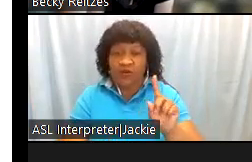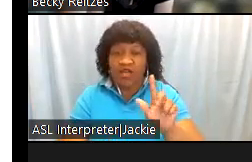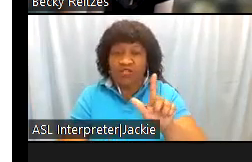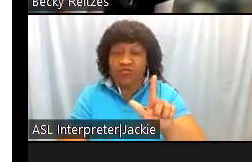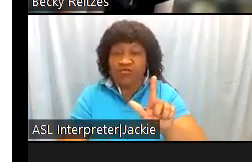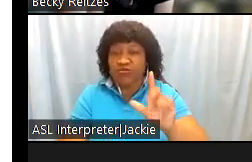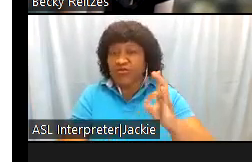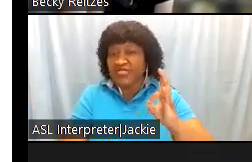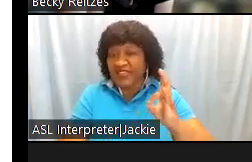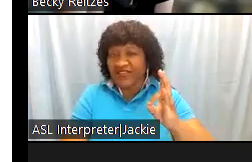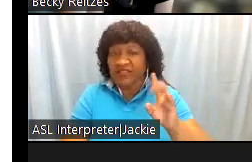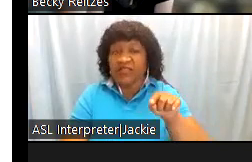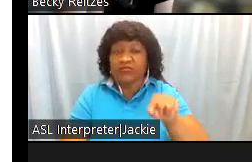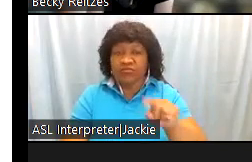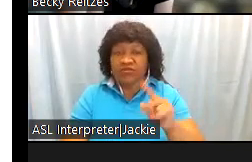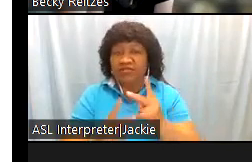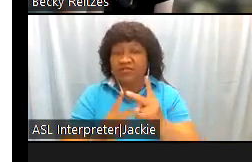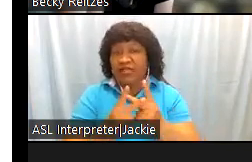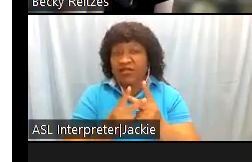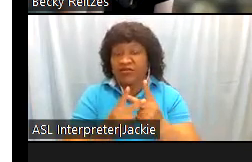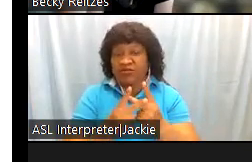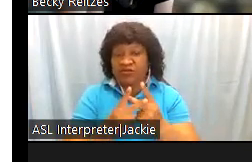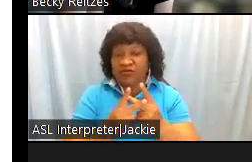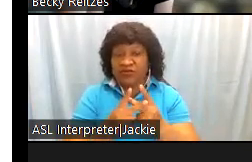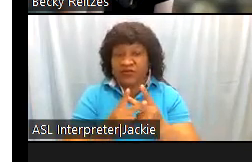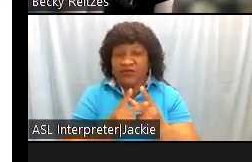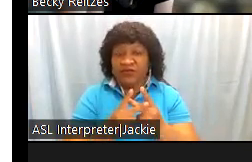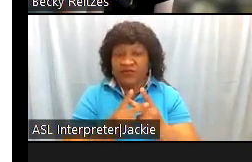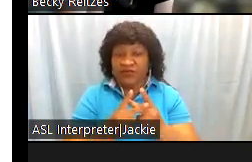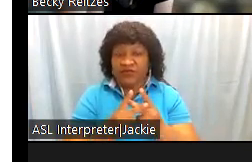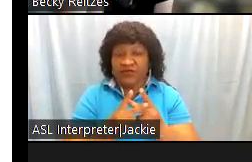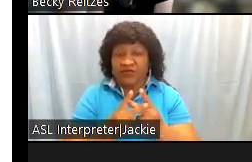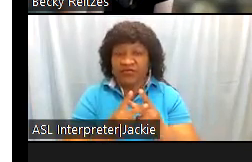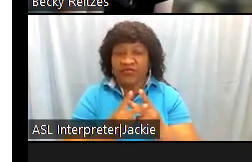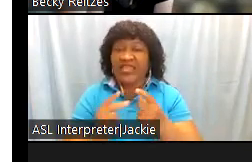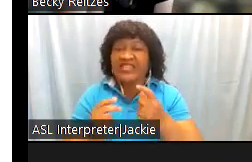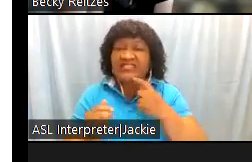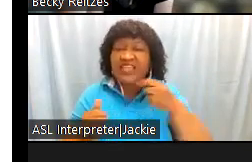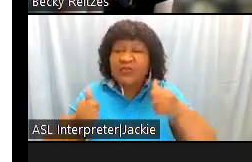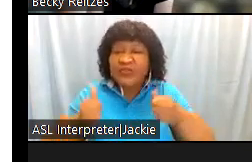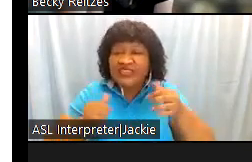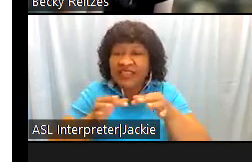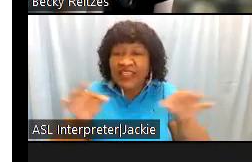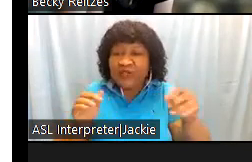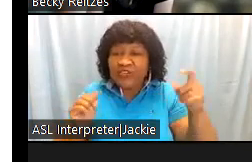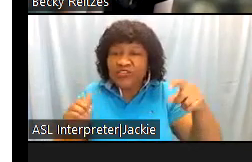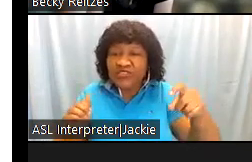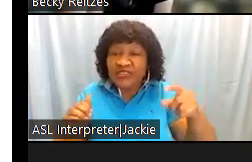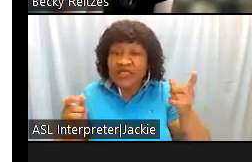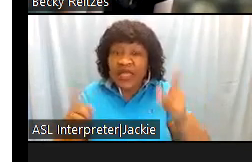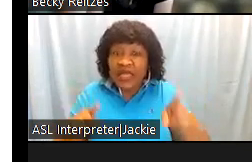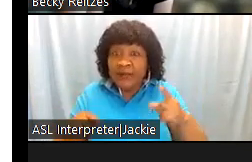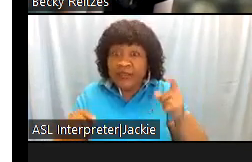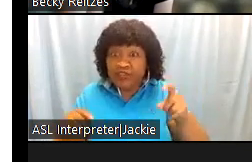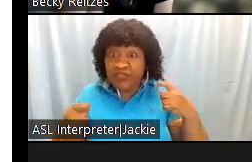1-800-525-0127 and press the pound key and state the language you need. And if you need Spanish, you would